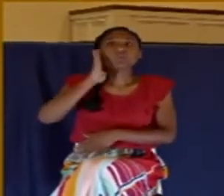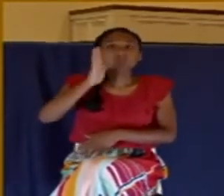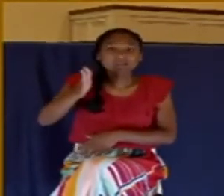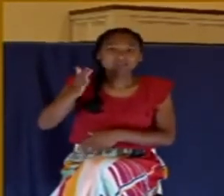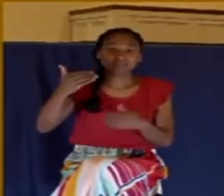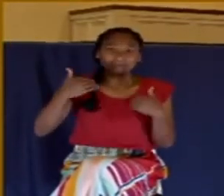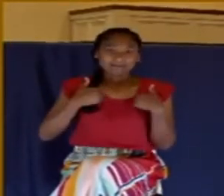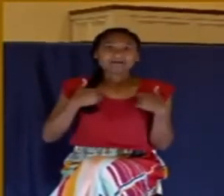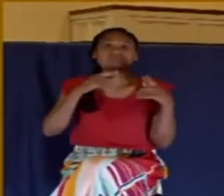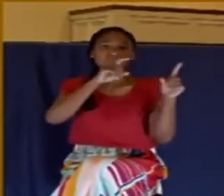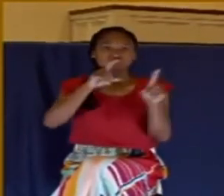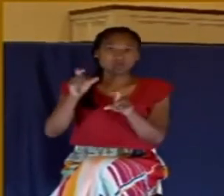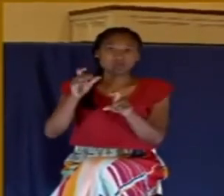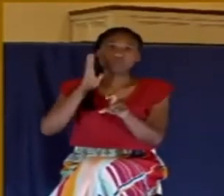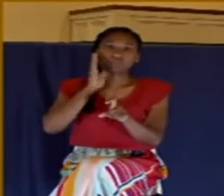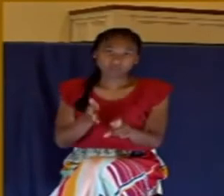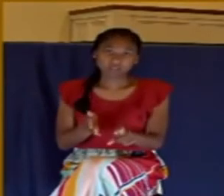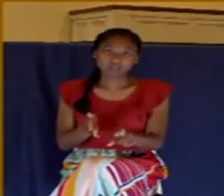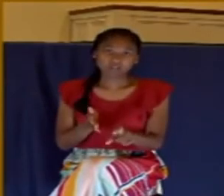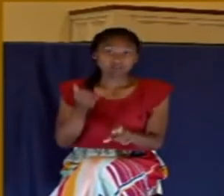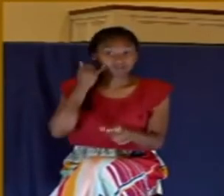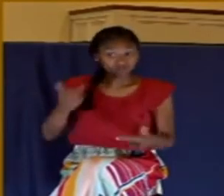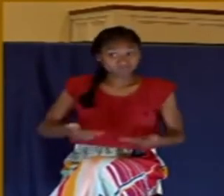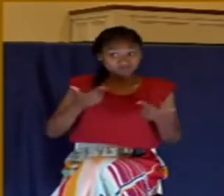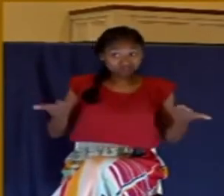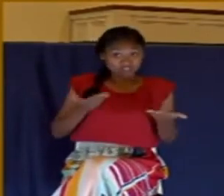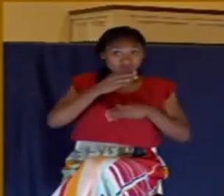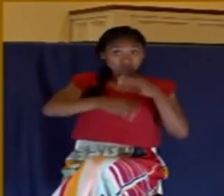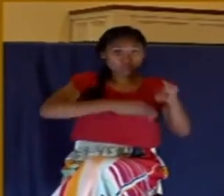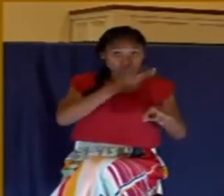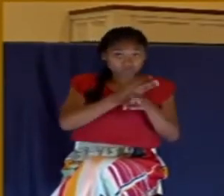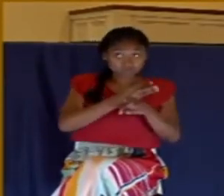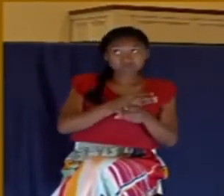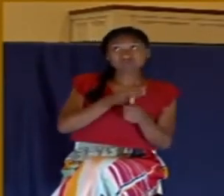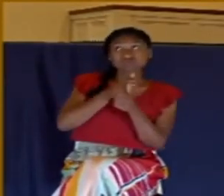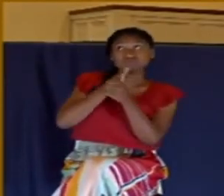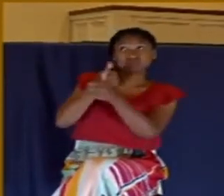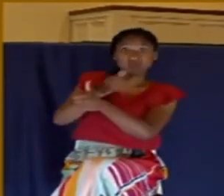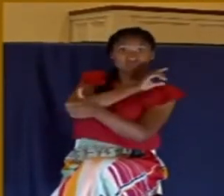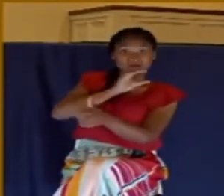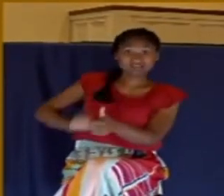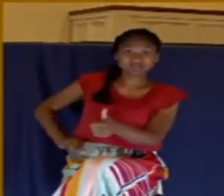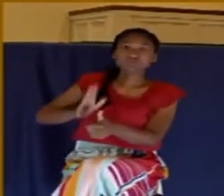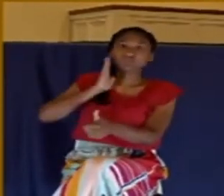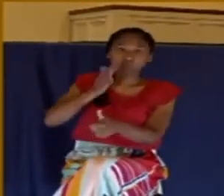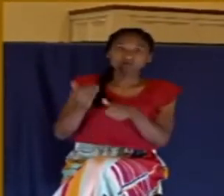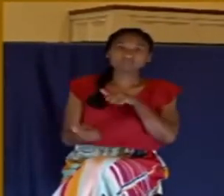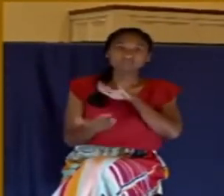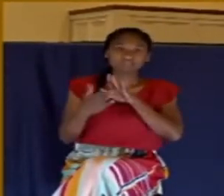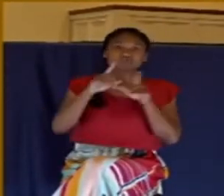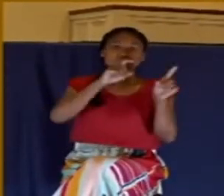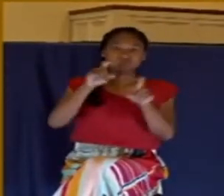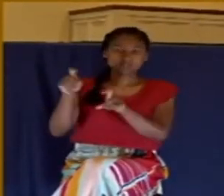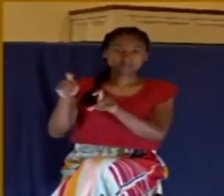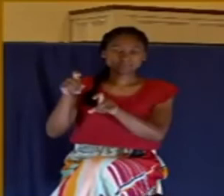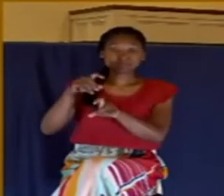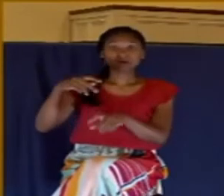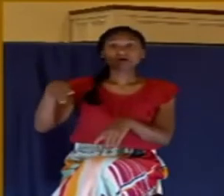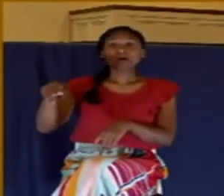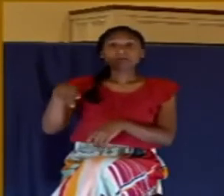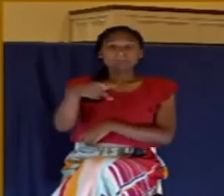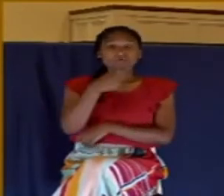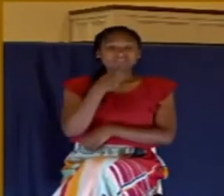world and you're living for Christ, you're going to go through tribulation. Paul said in Acts 14:22, we must through much